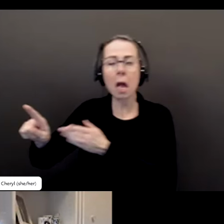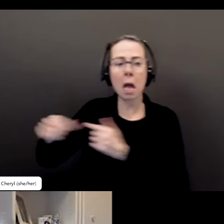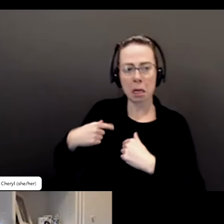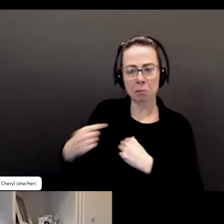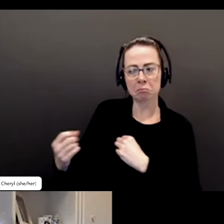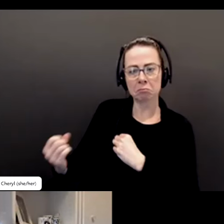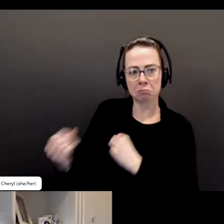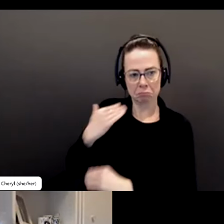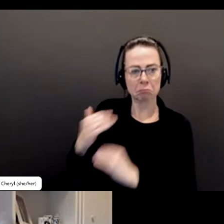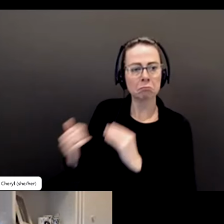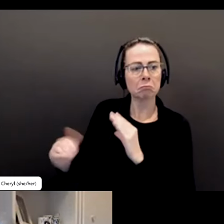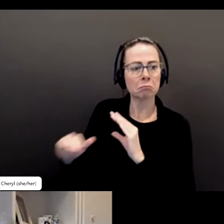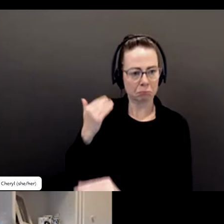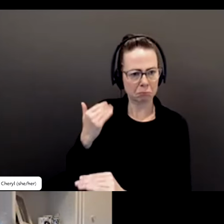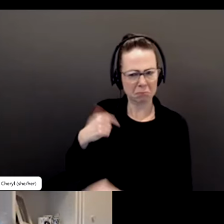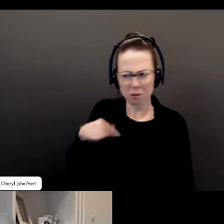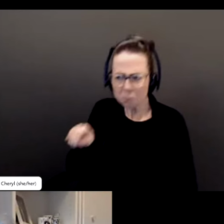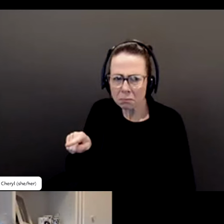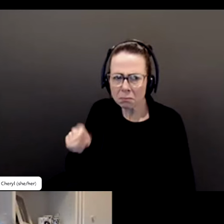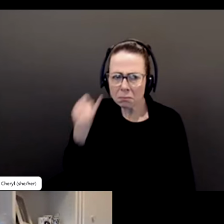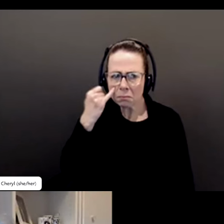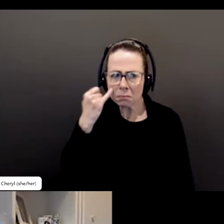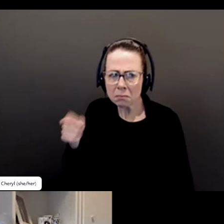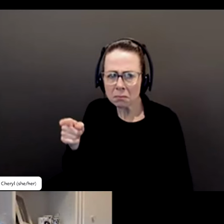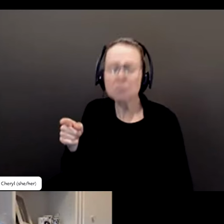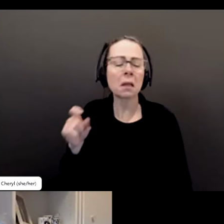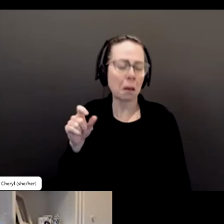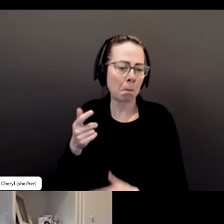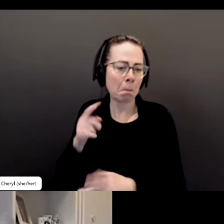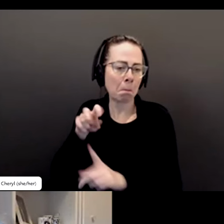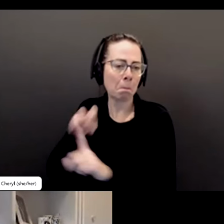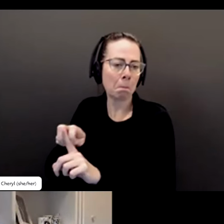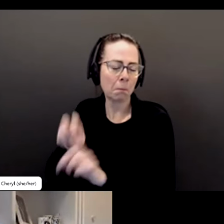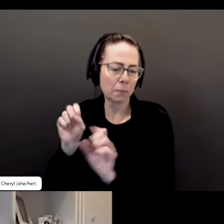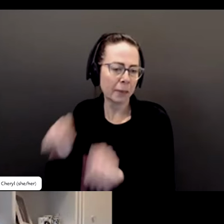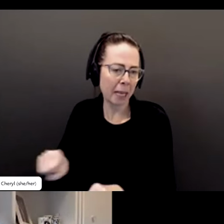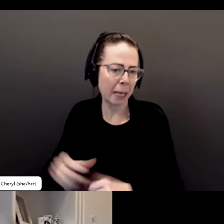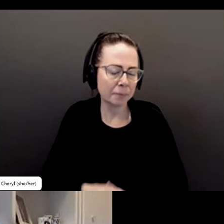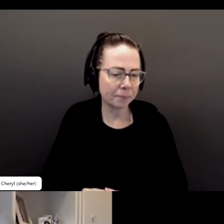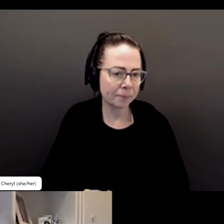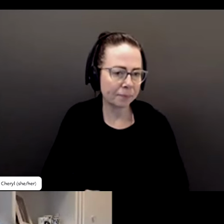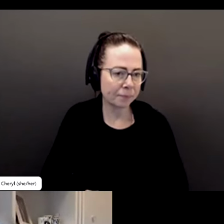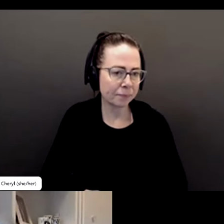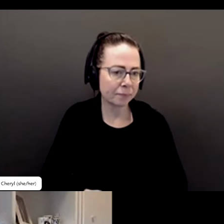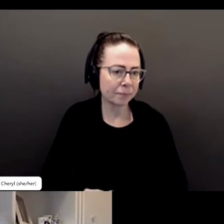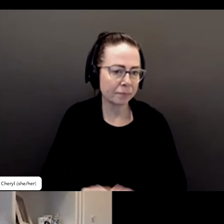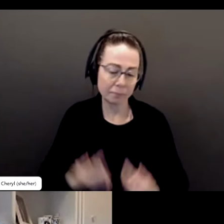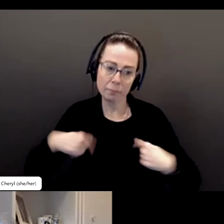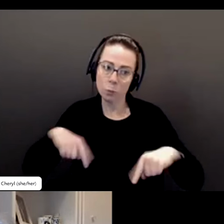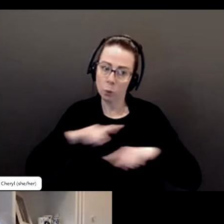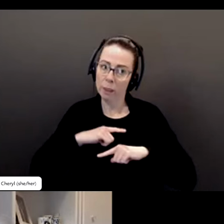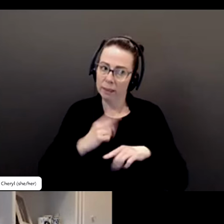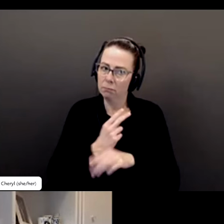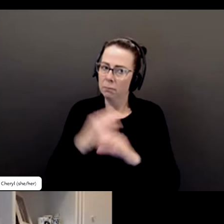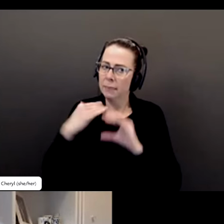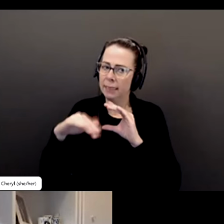So something suspicious, we can sort of track it that way. If you're looking at emails, which I know we do every day, but that's another